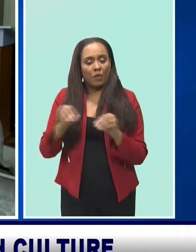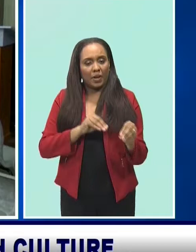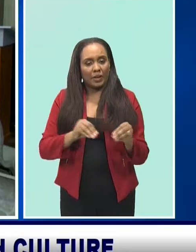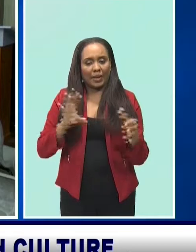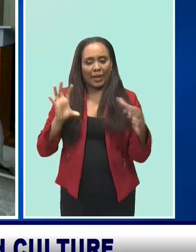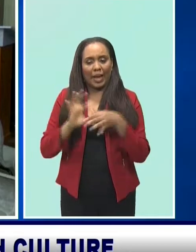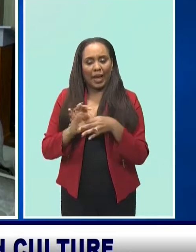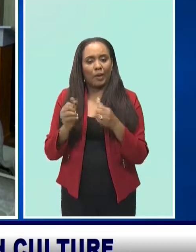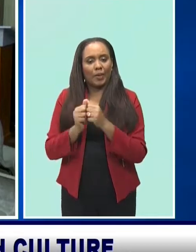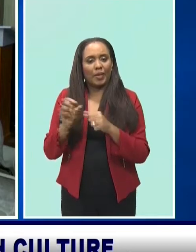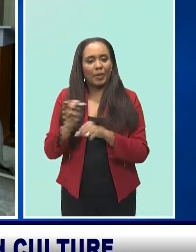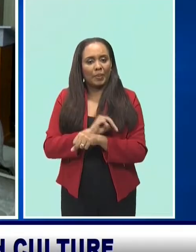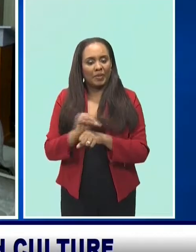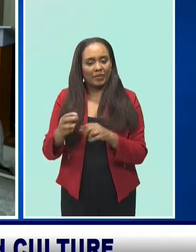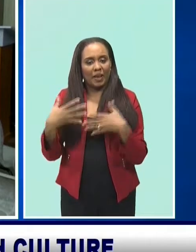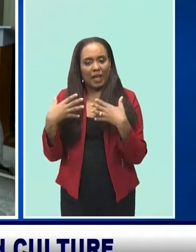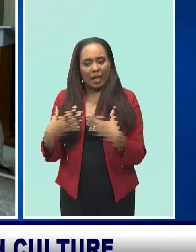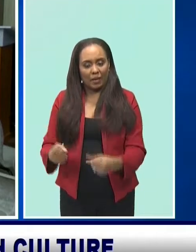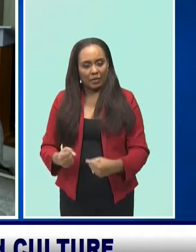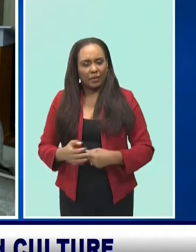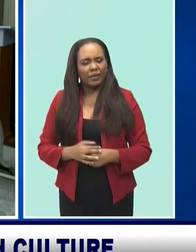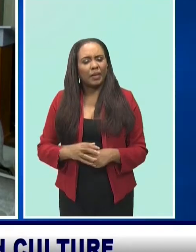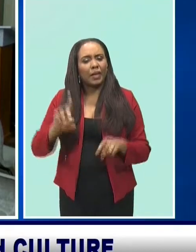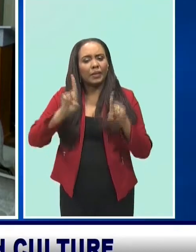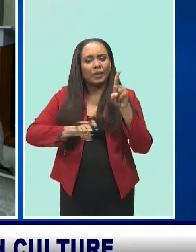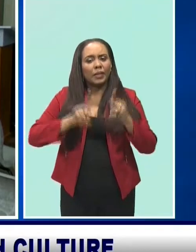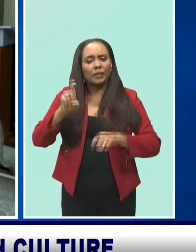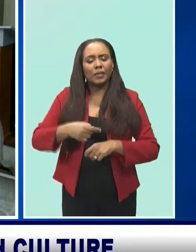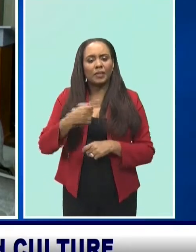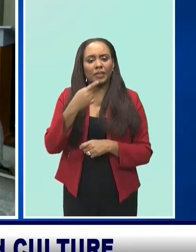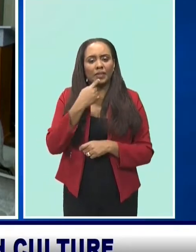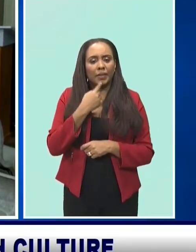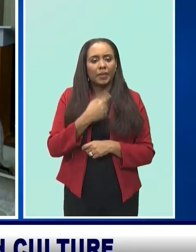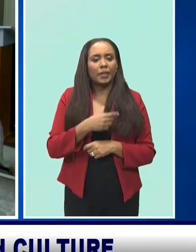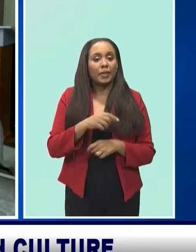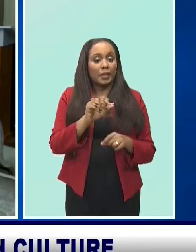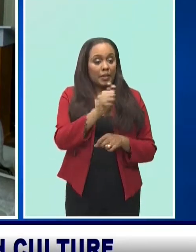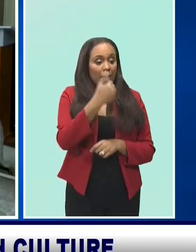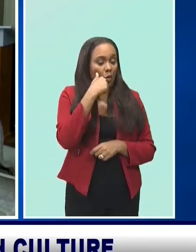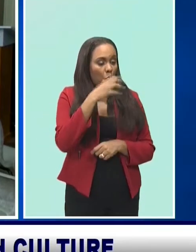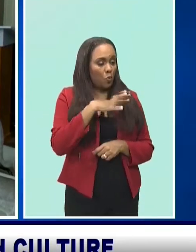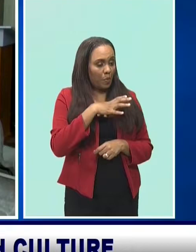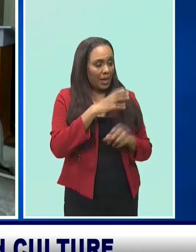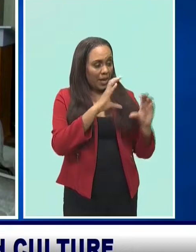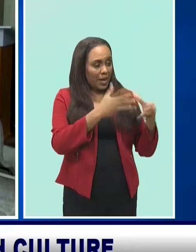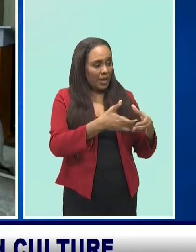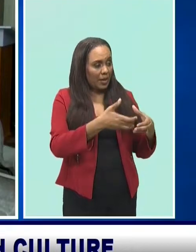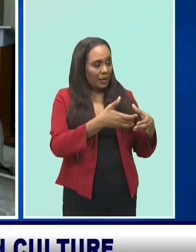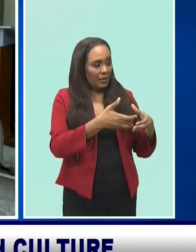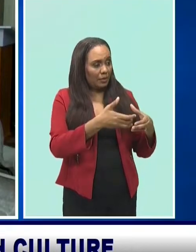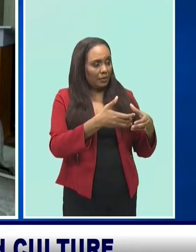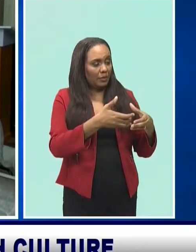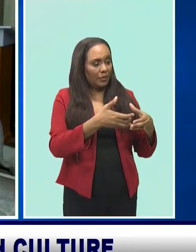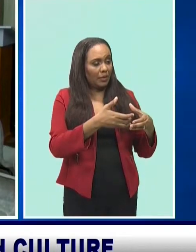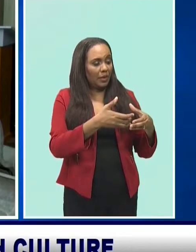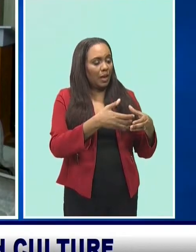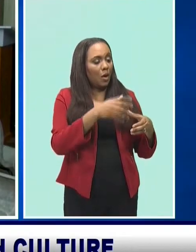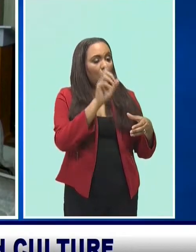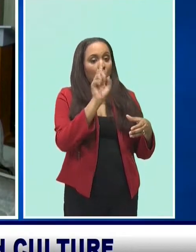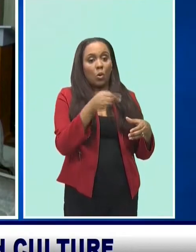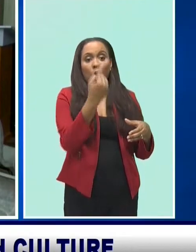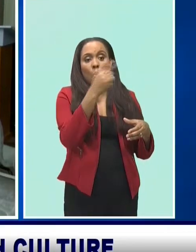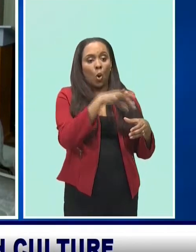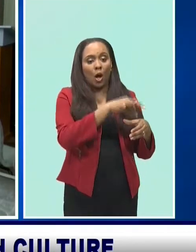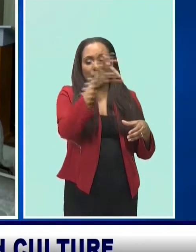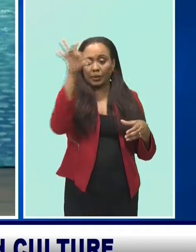one out of 10 women are physically active. So we're trying to capture the 9 out of 10 women who are not.